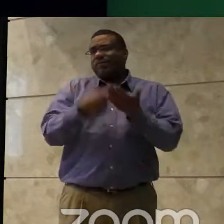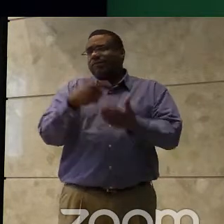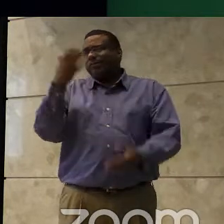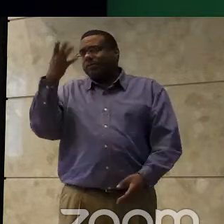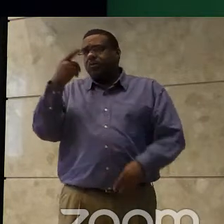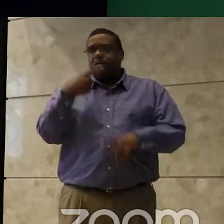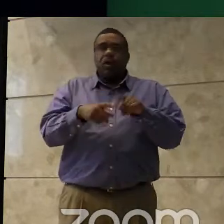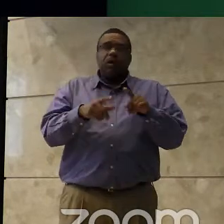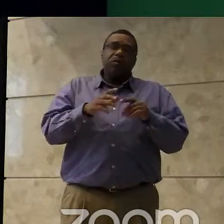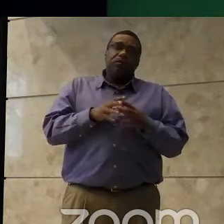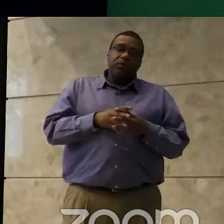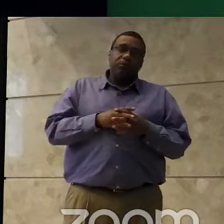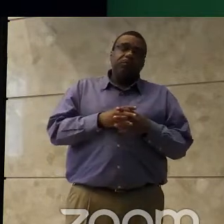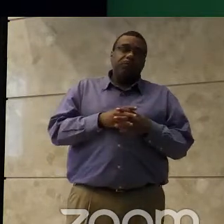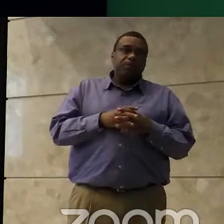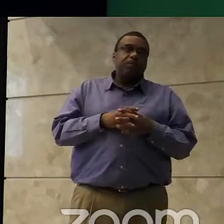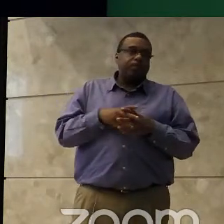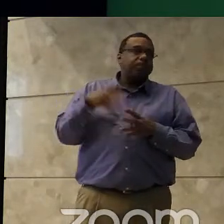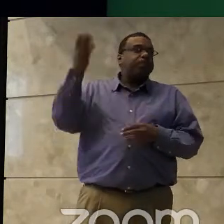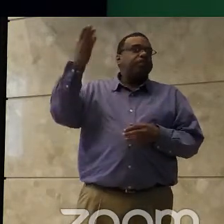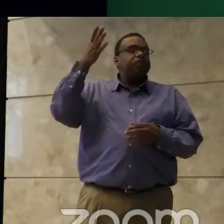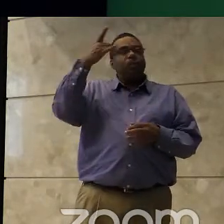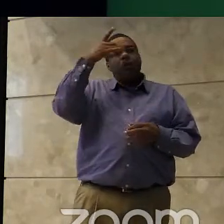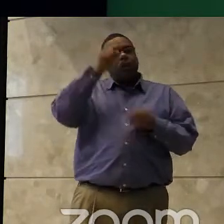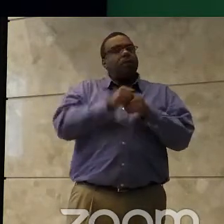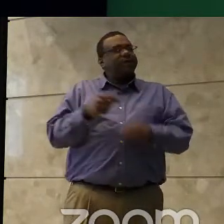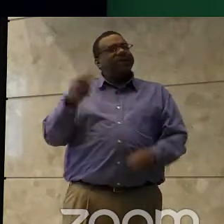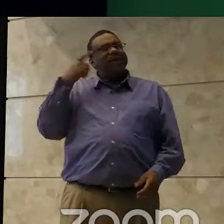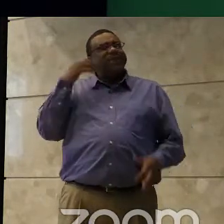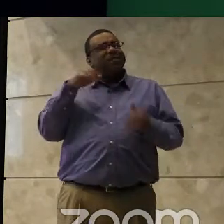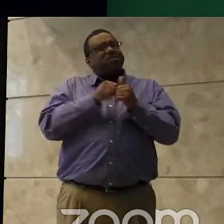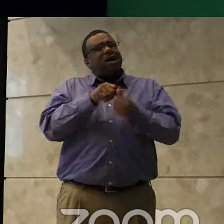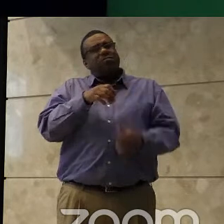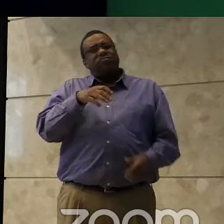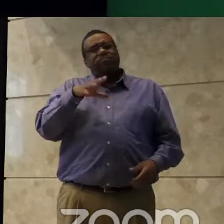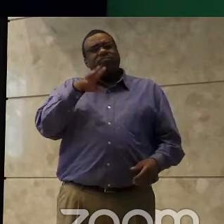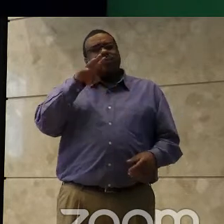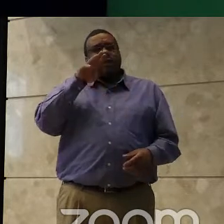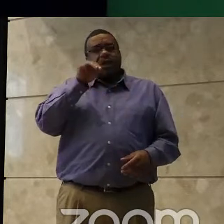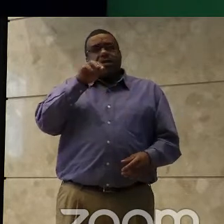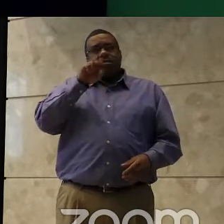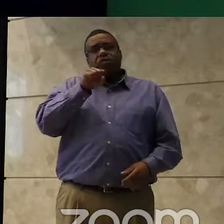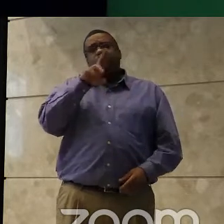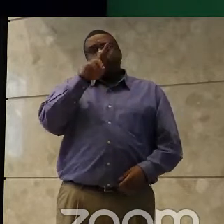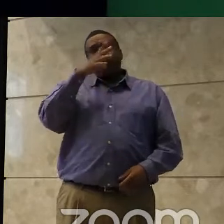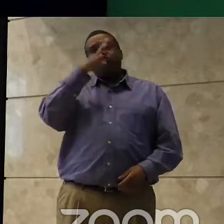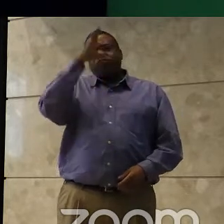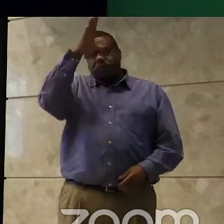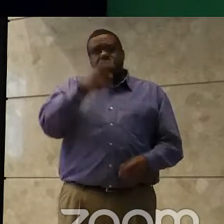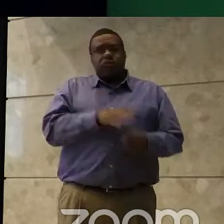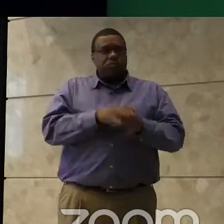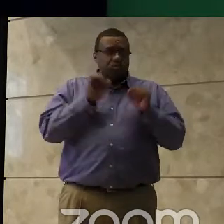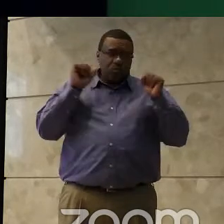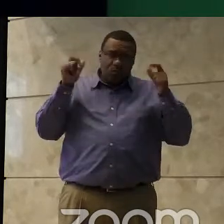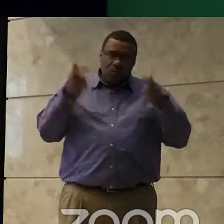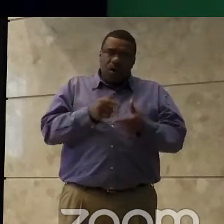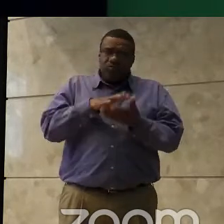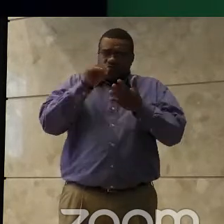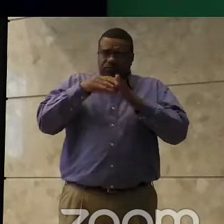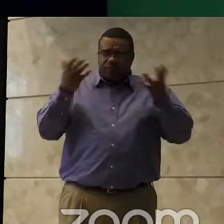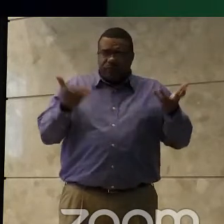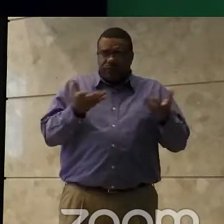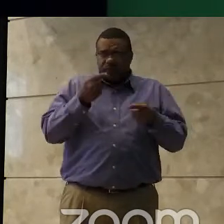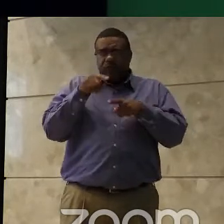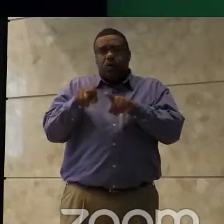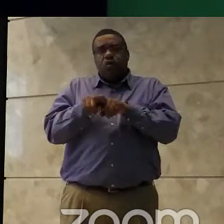do it because I think about the parents of the MSU students and the all of the students here and all of it.